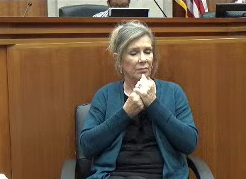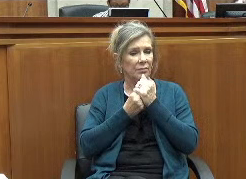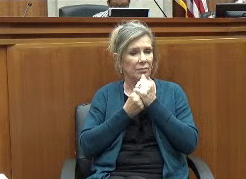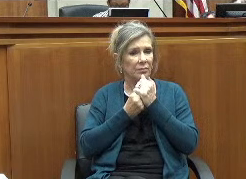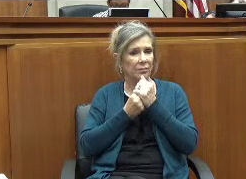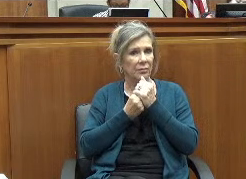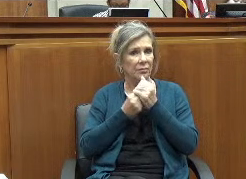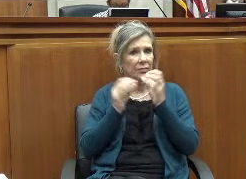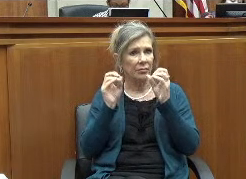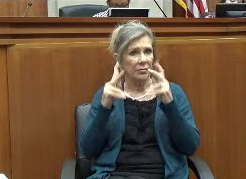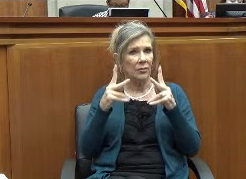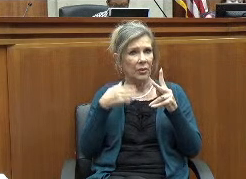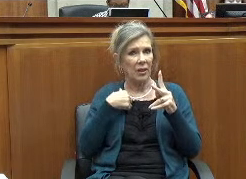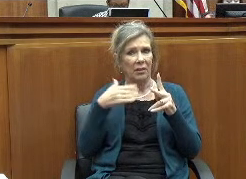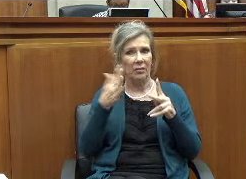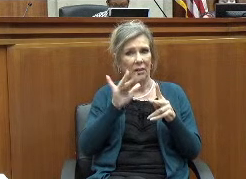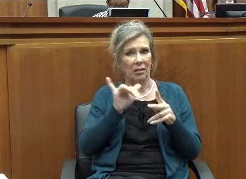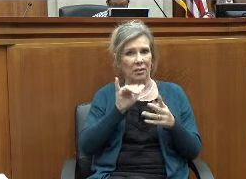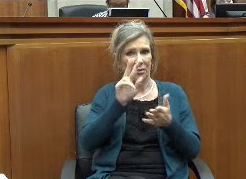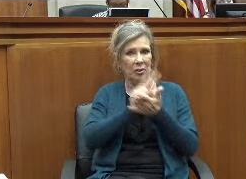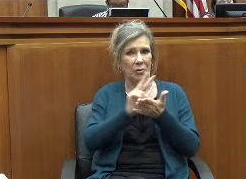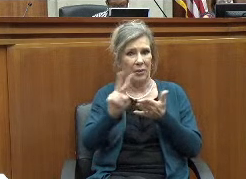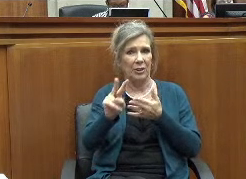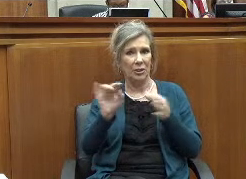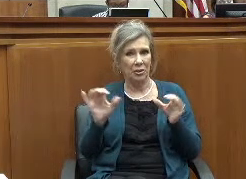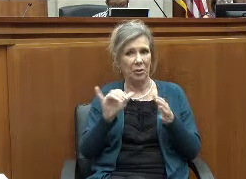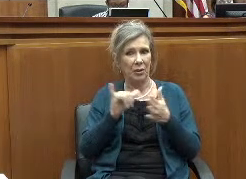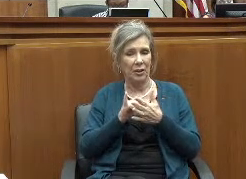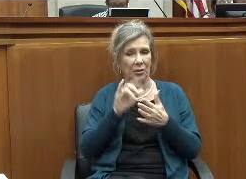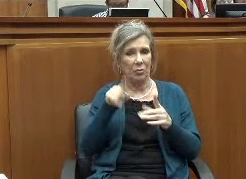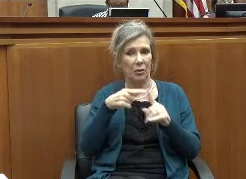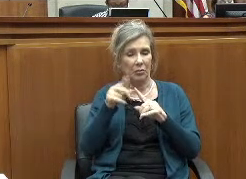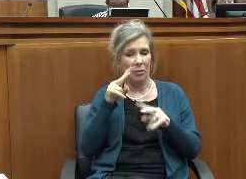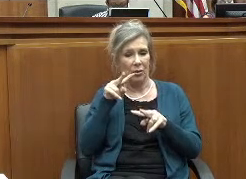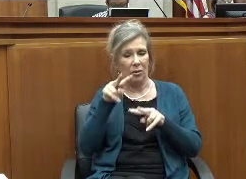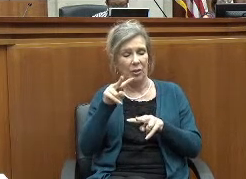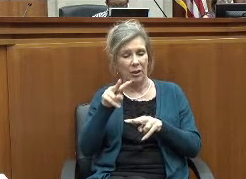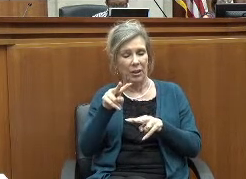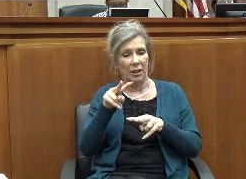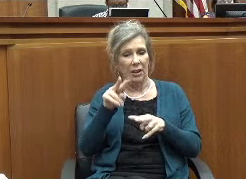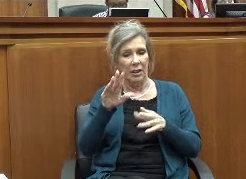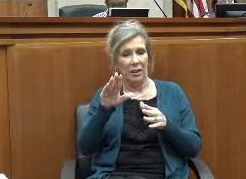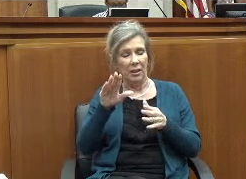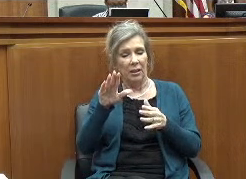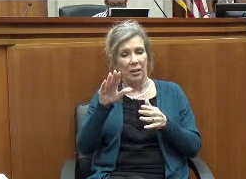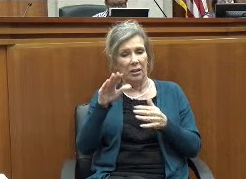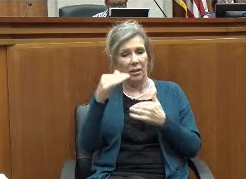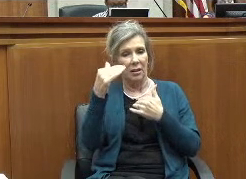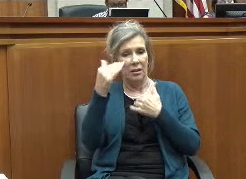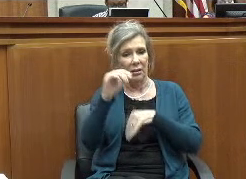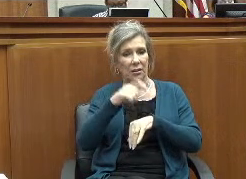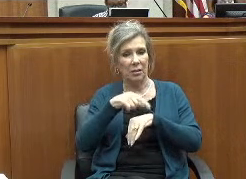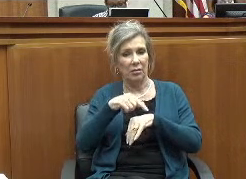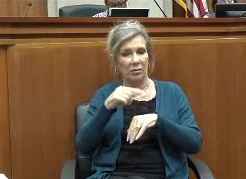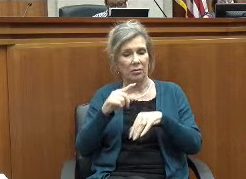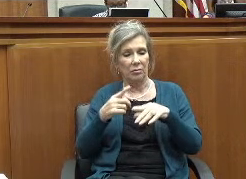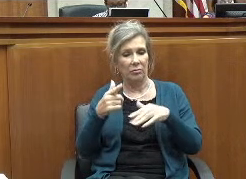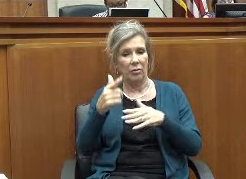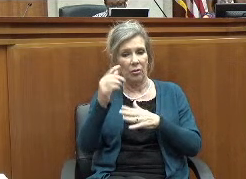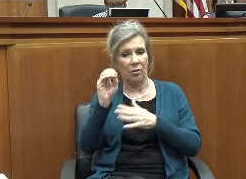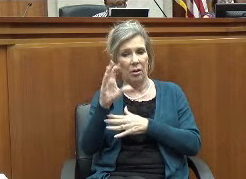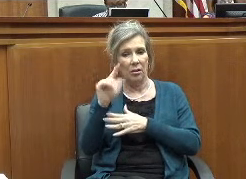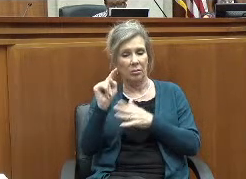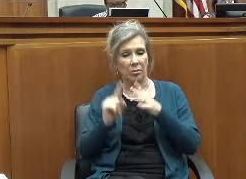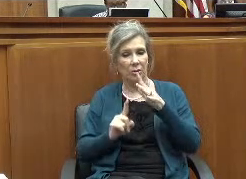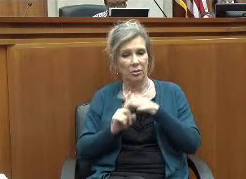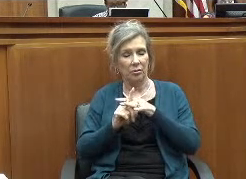We have like 2 weeks to do this when we look at our deadlines for meeting the October agenda, because we all show up at this particular meeting